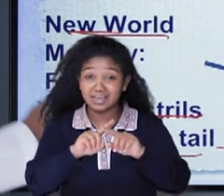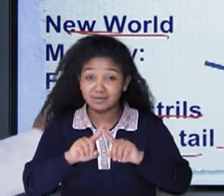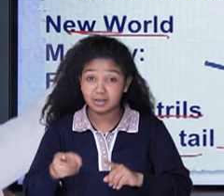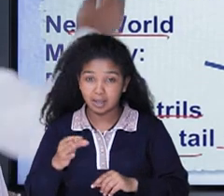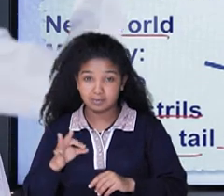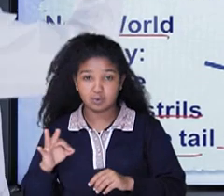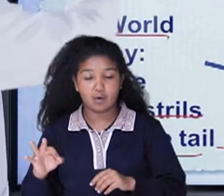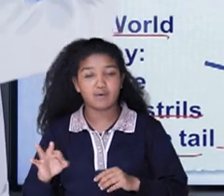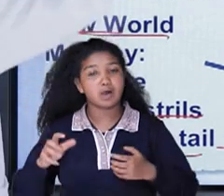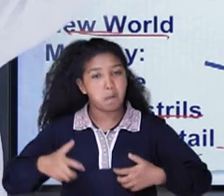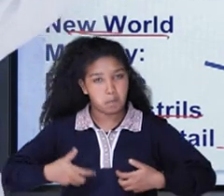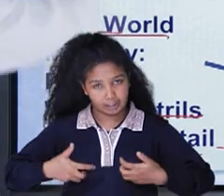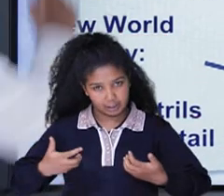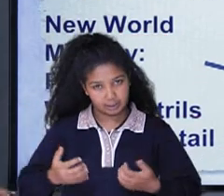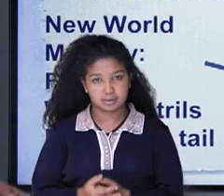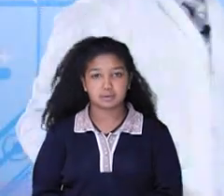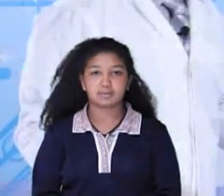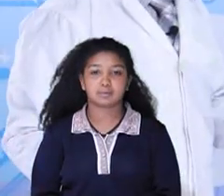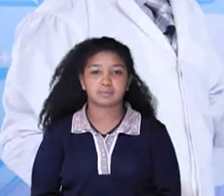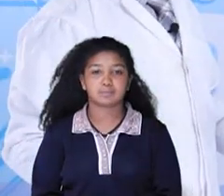different types of monkeys.